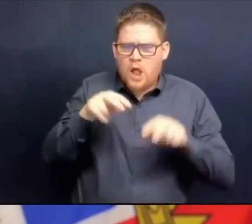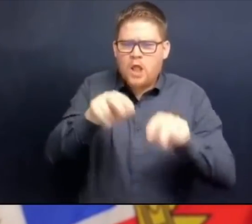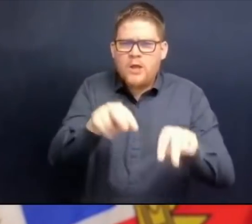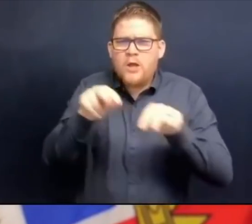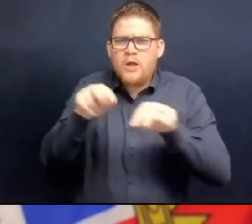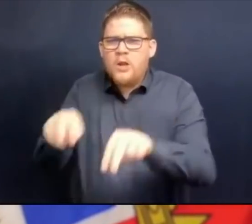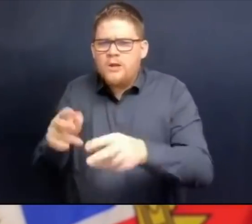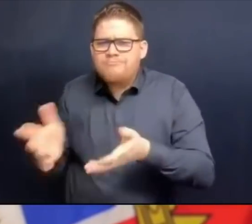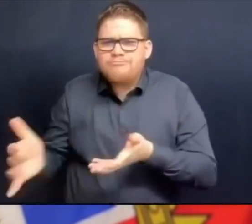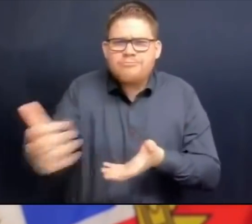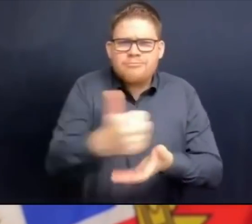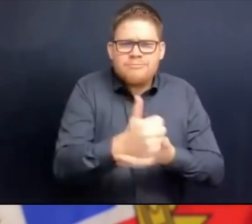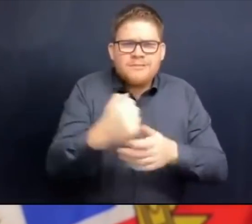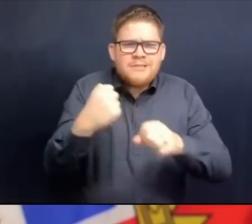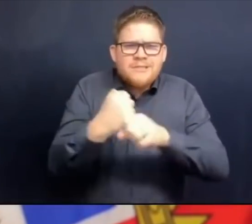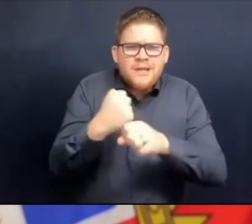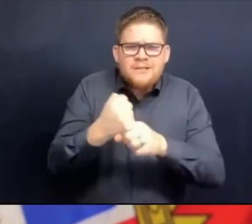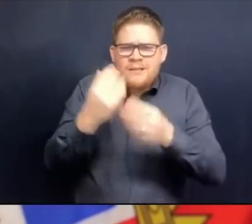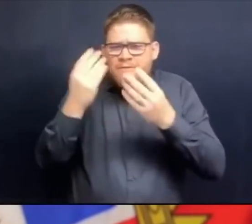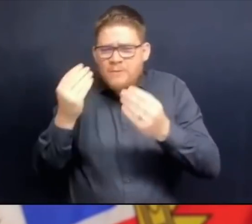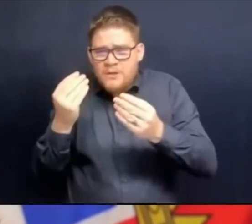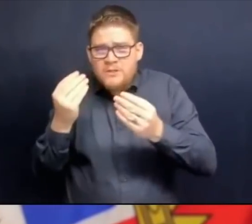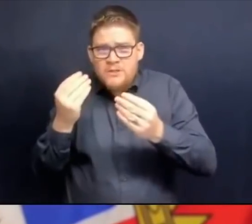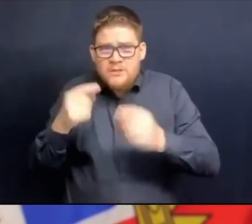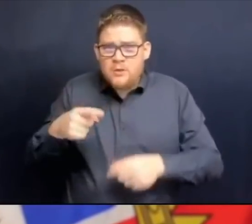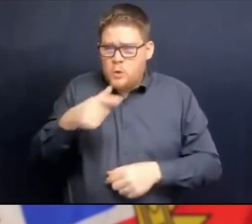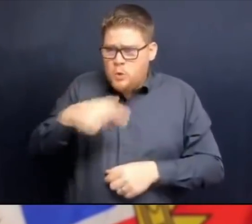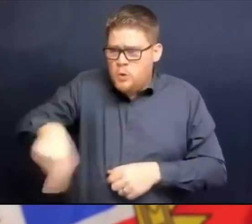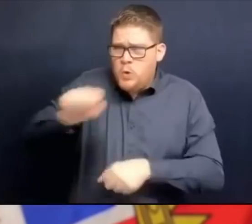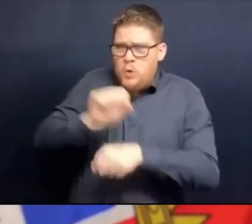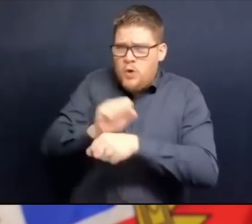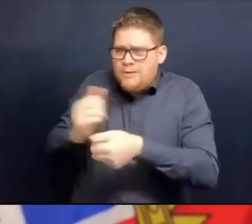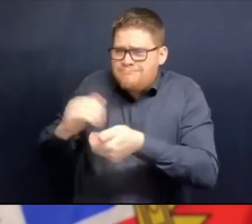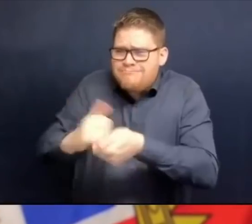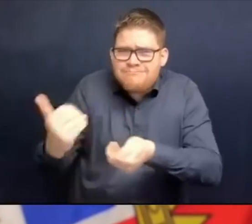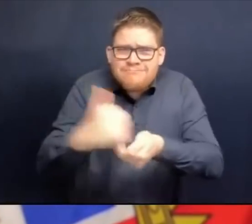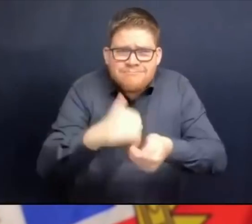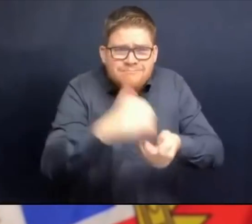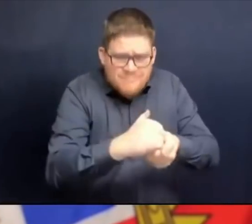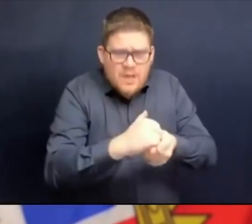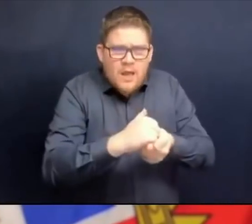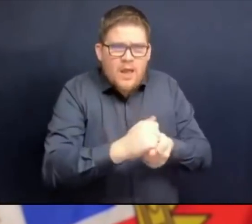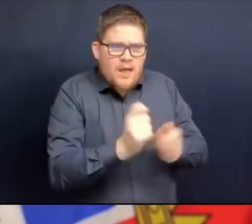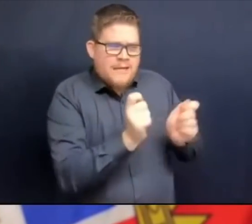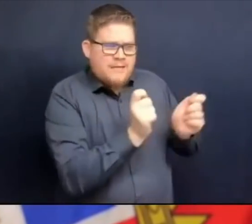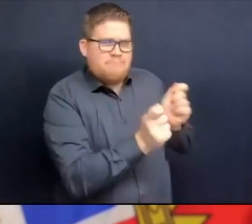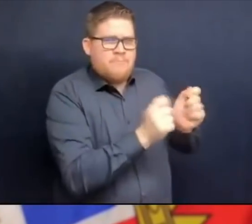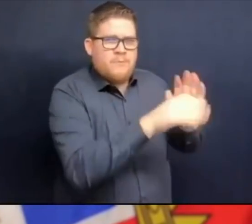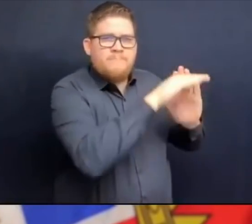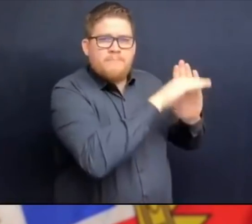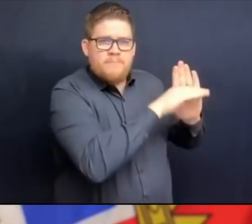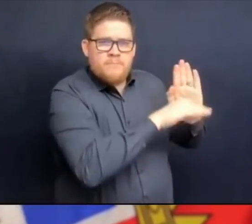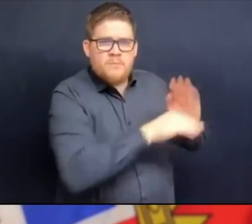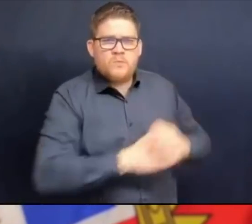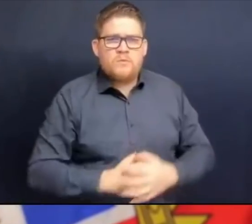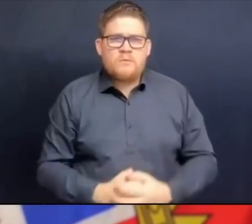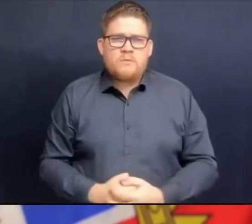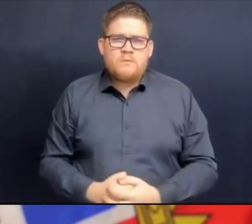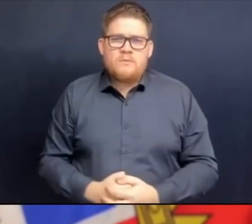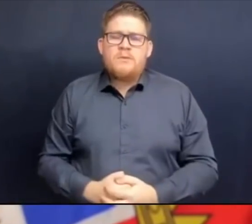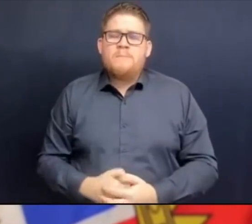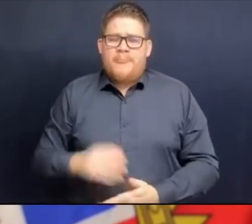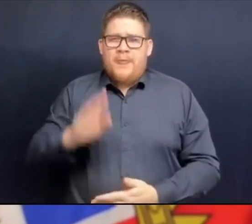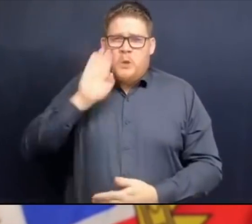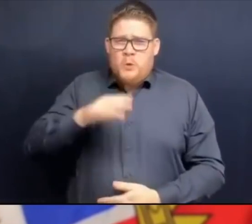have worked together to get through this last 2 years. And I recognize, and we see this all around us, we're all tired of this.